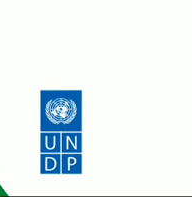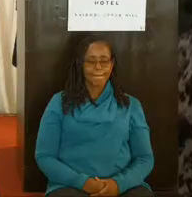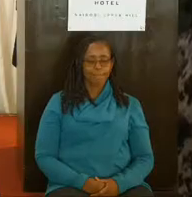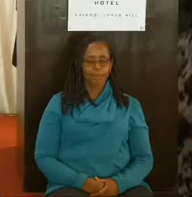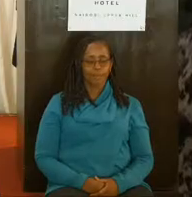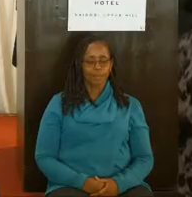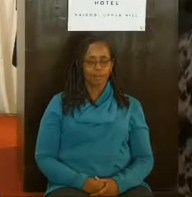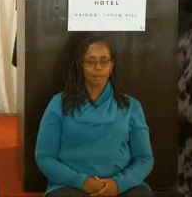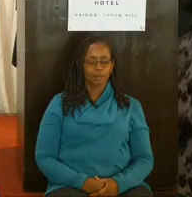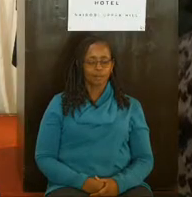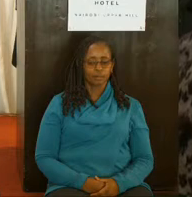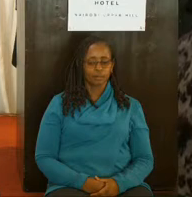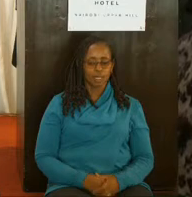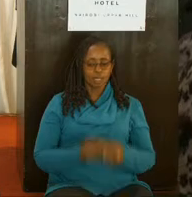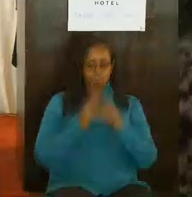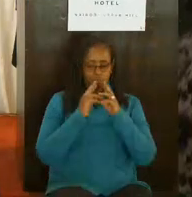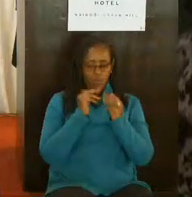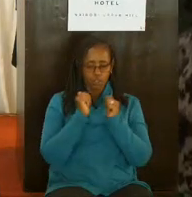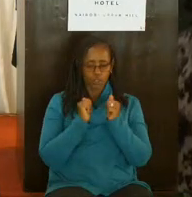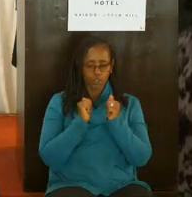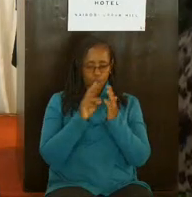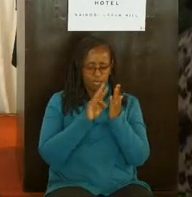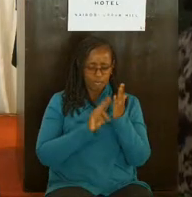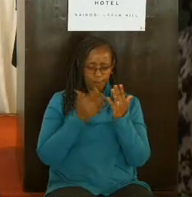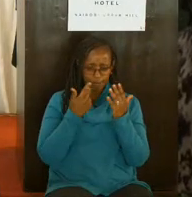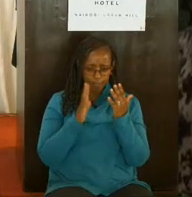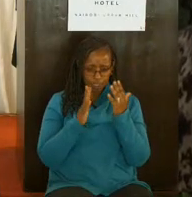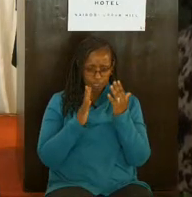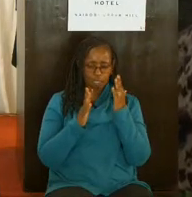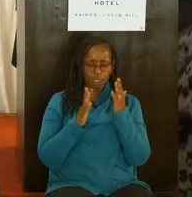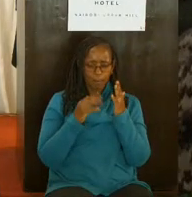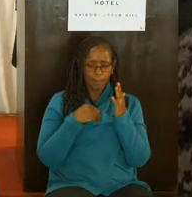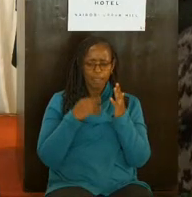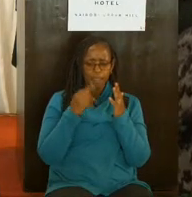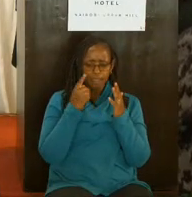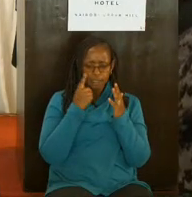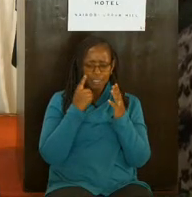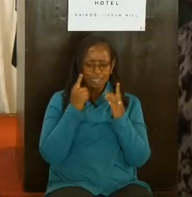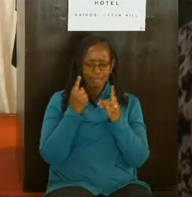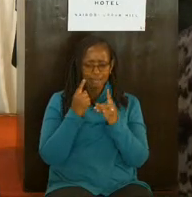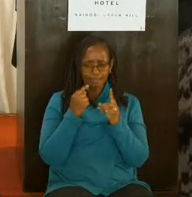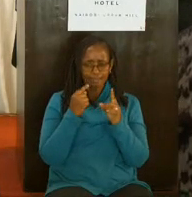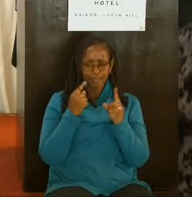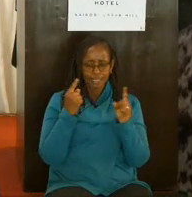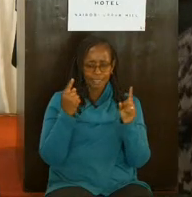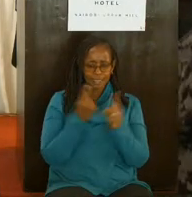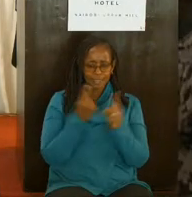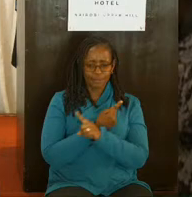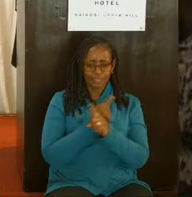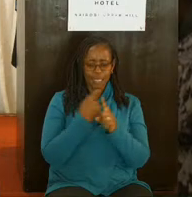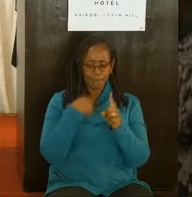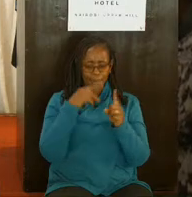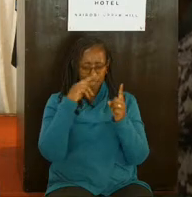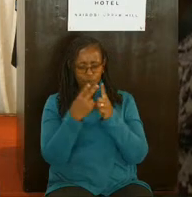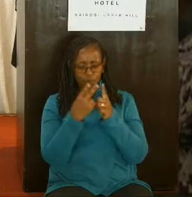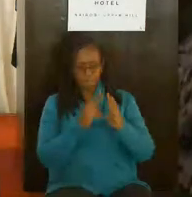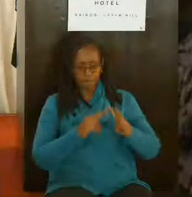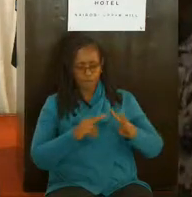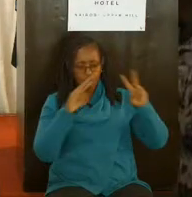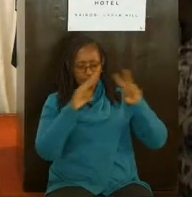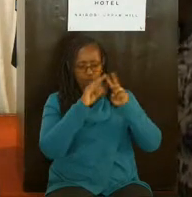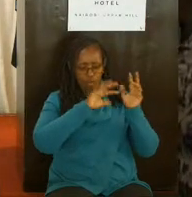from the report that you've read it to us we've seen which I've seen differences in perception and values of the counties